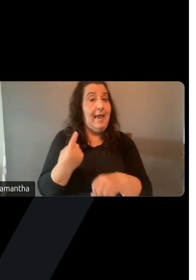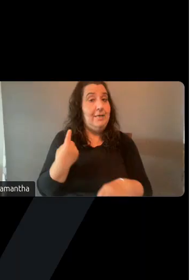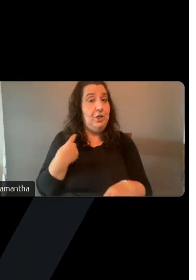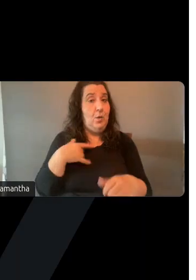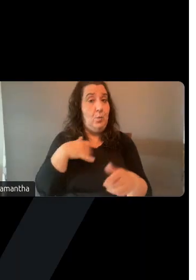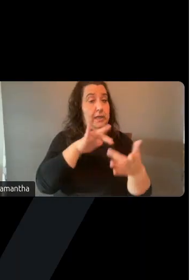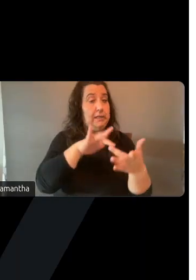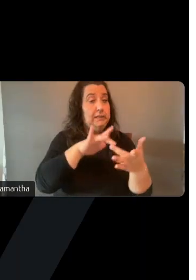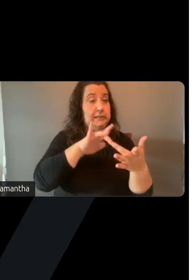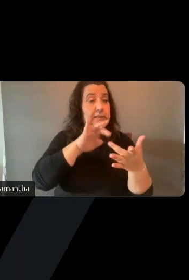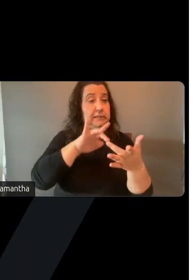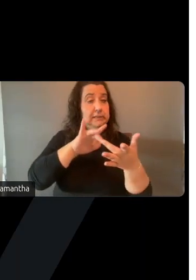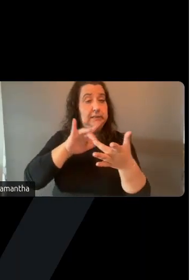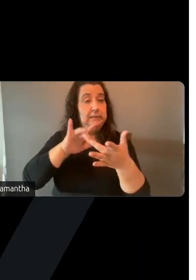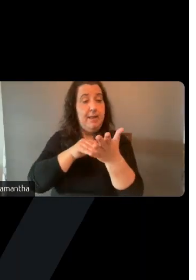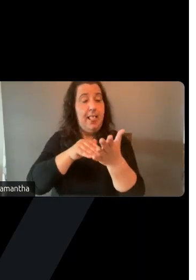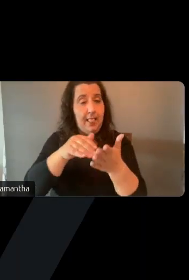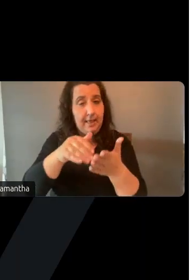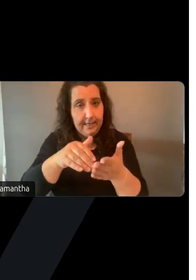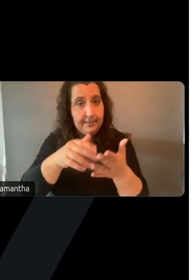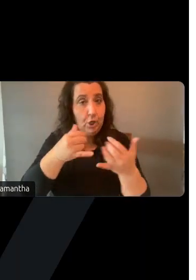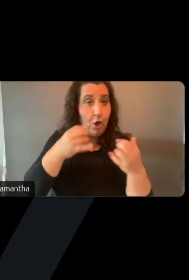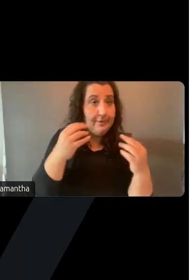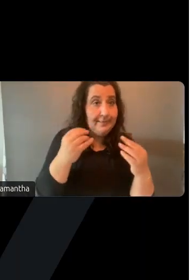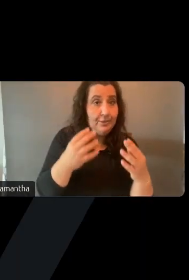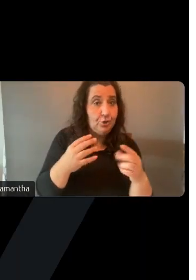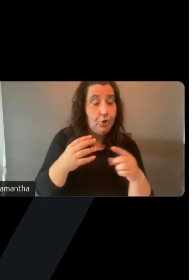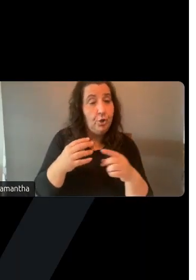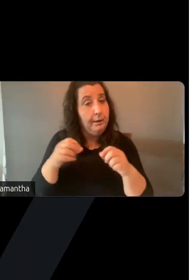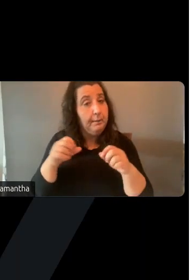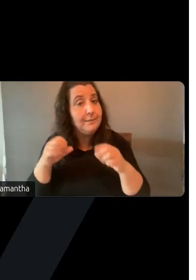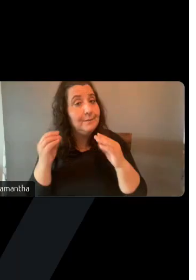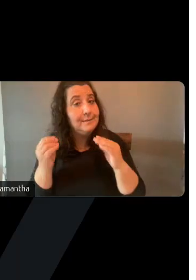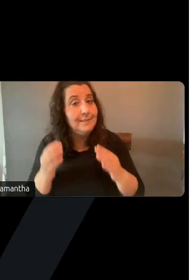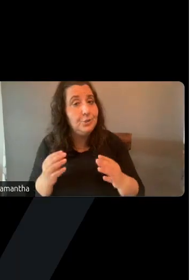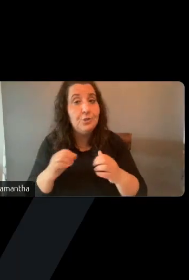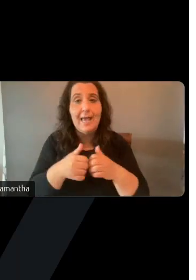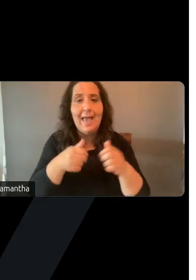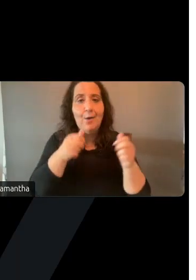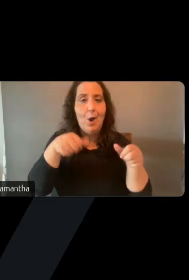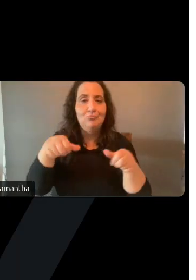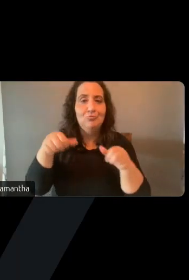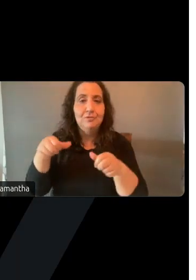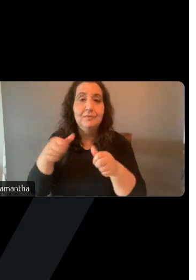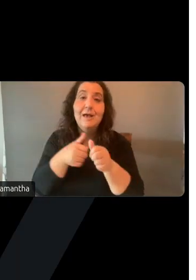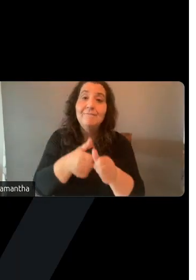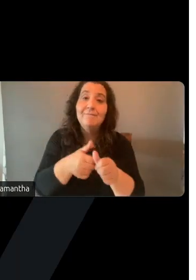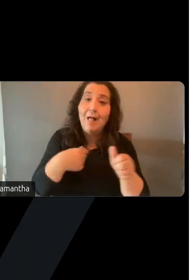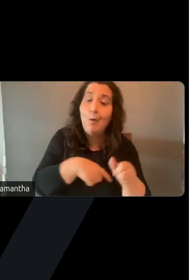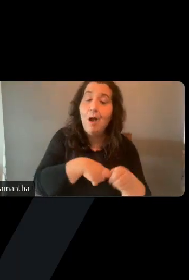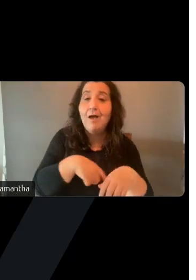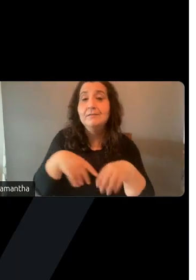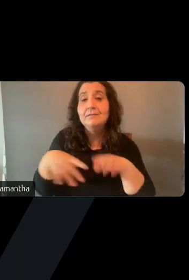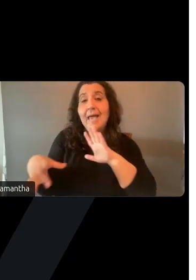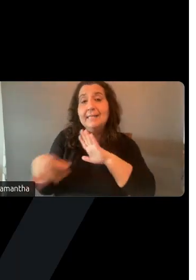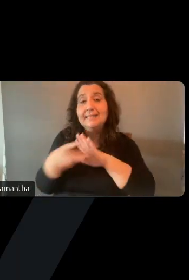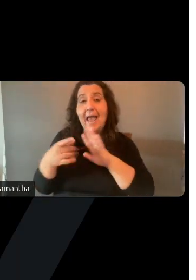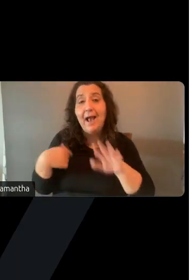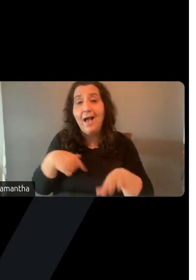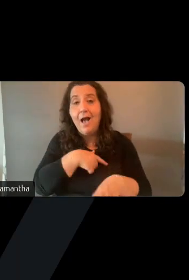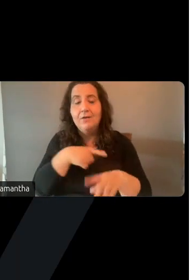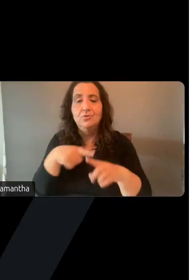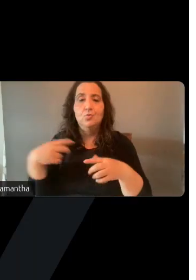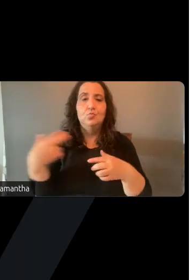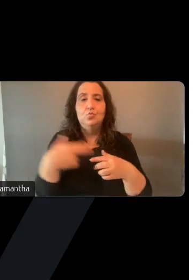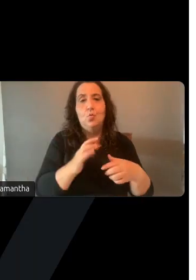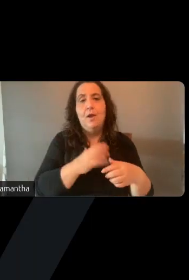millions of prospective and current teachers through our posts. Follow us and tag us to join the conversation.